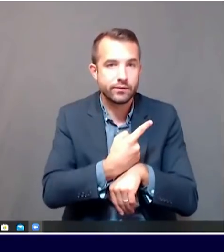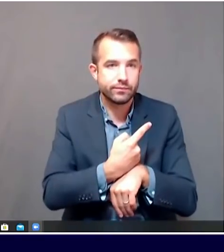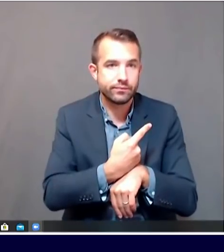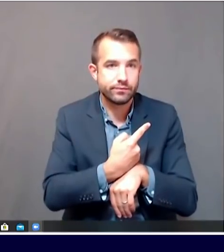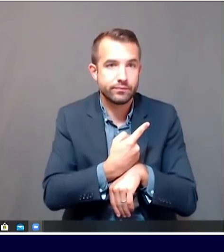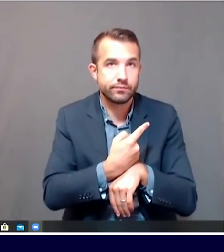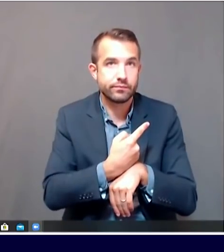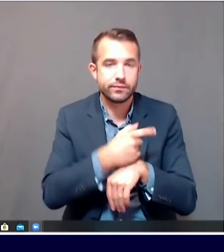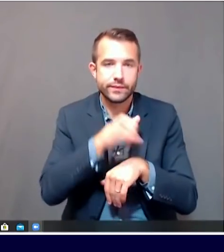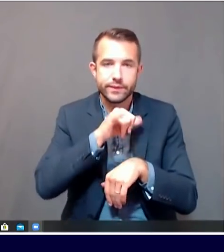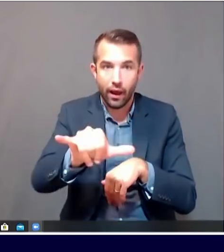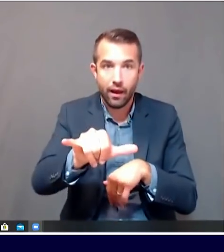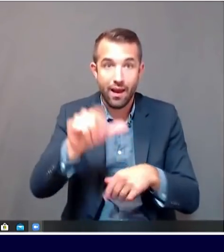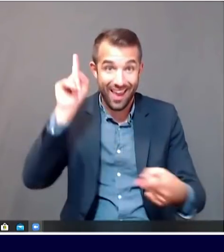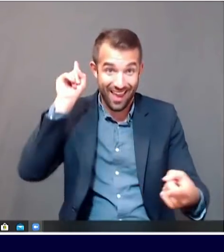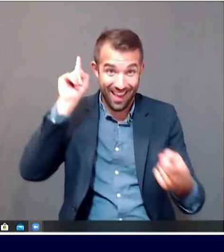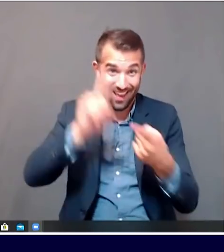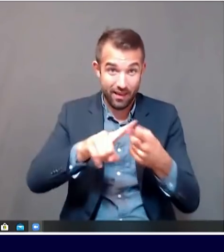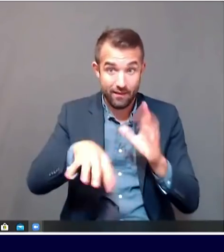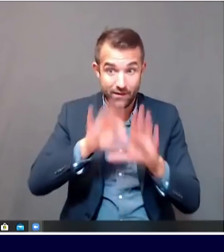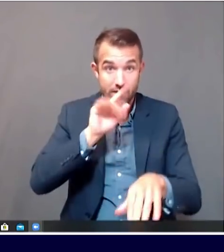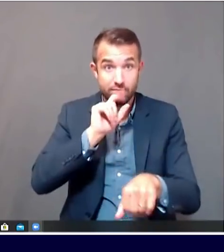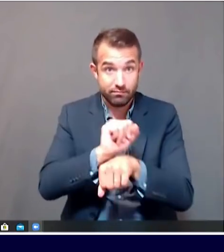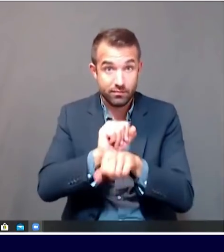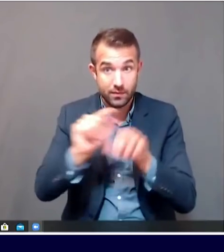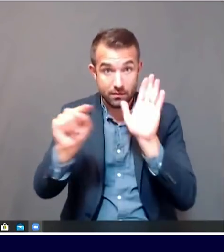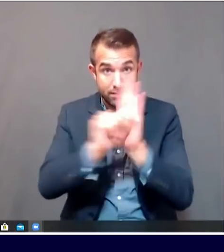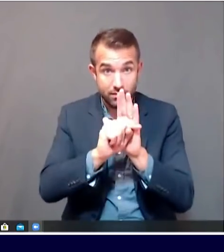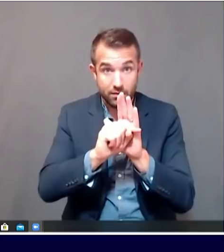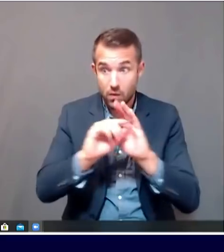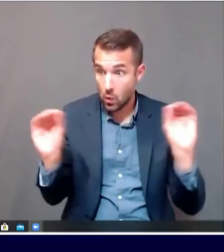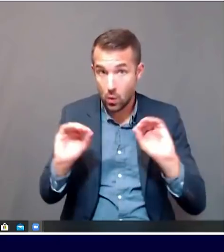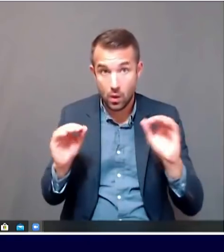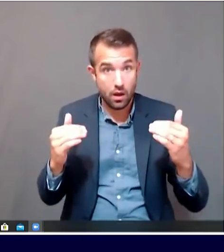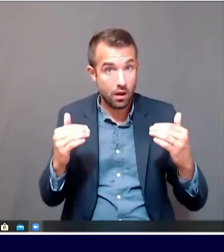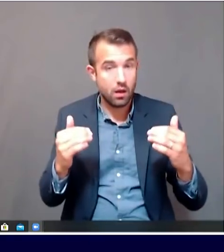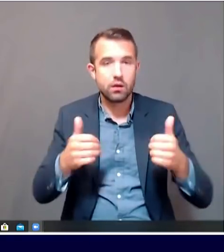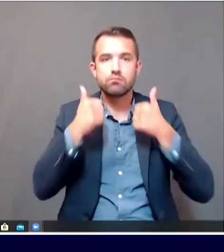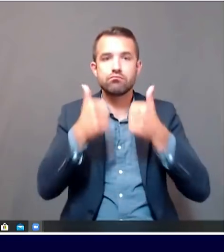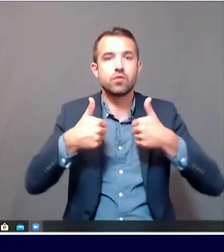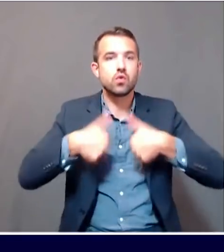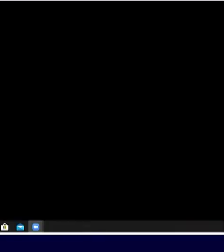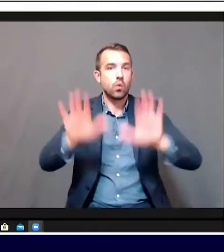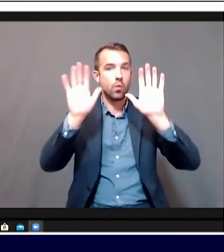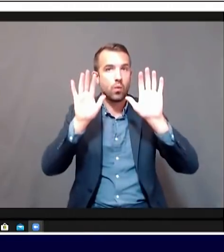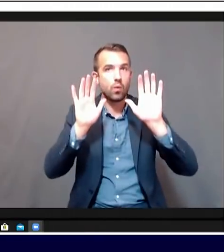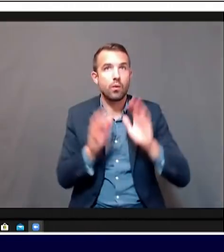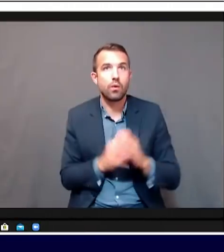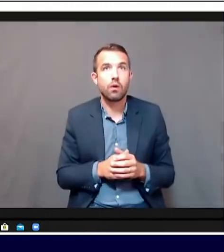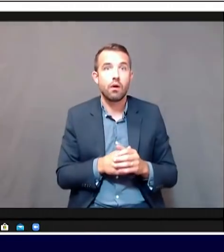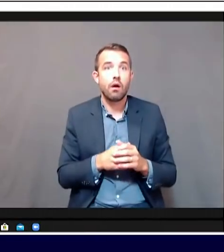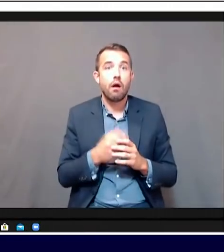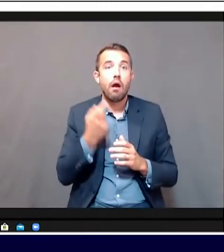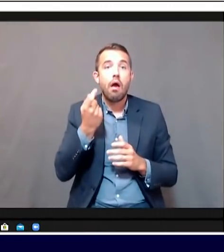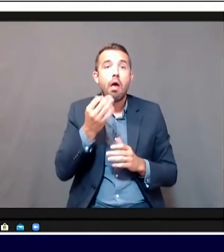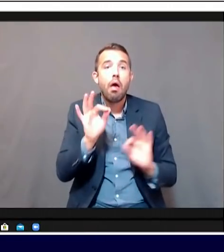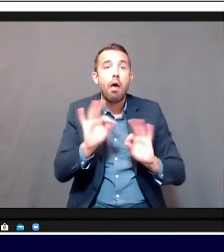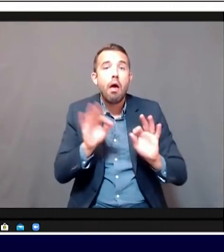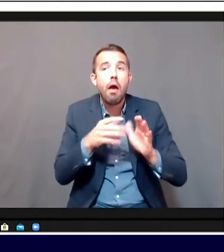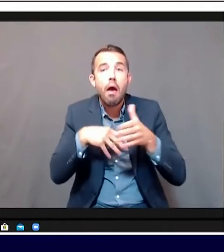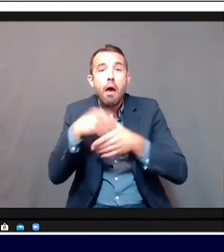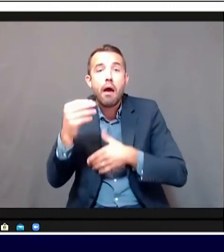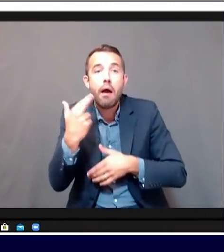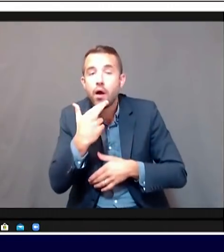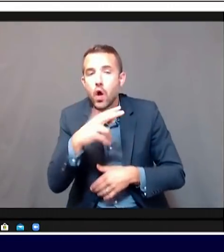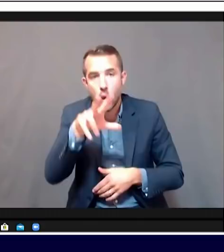in. That does not mean limiting your contact when you go out to eat. It means not going out to eat. It means